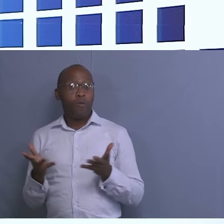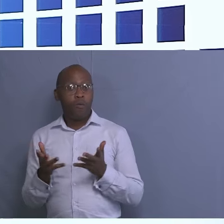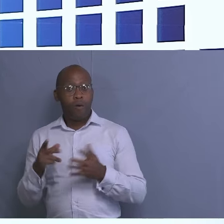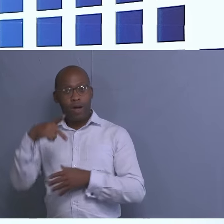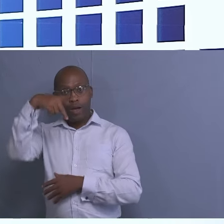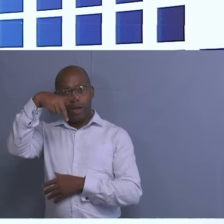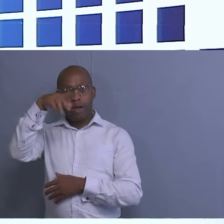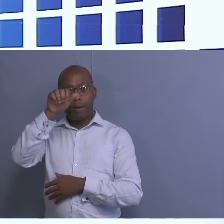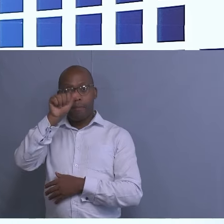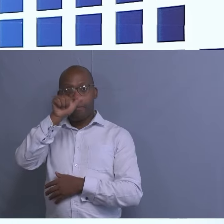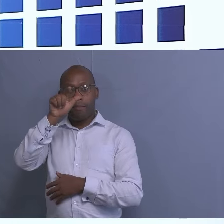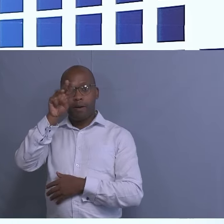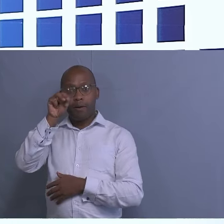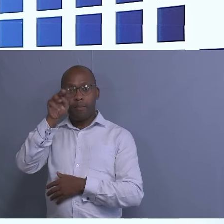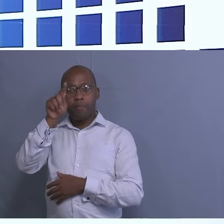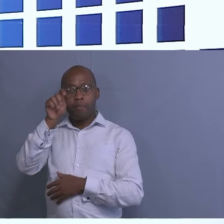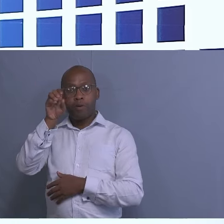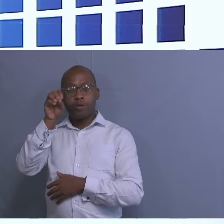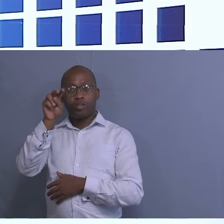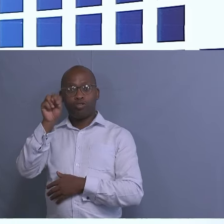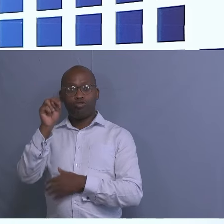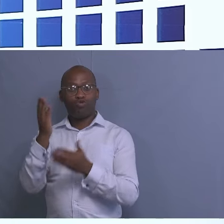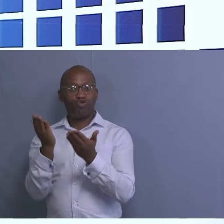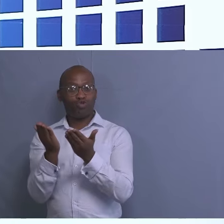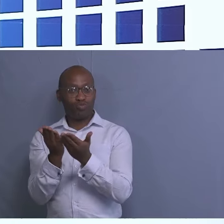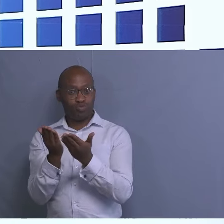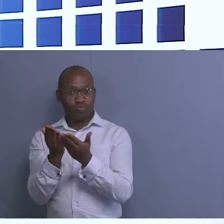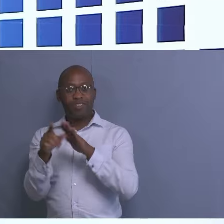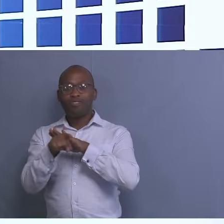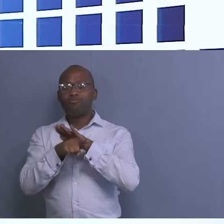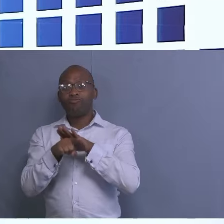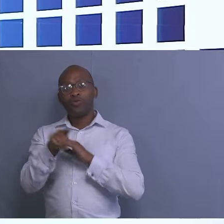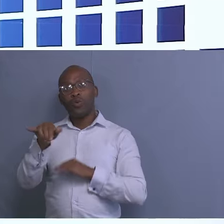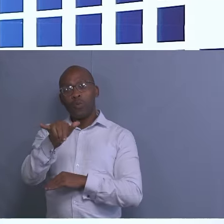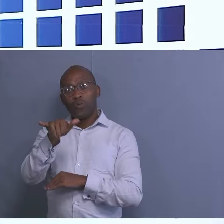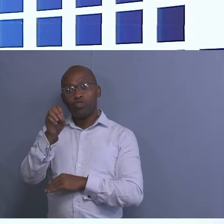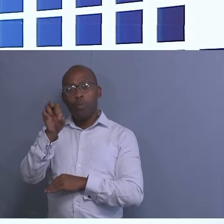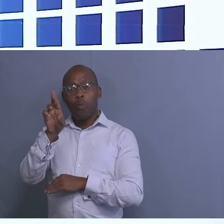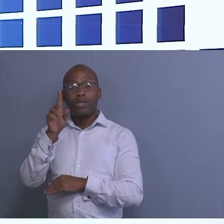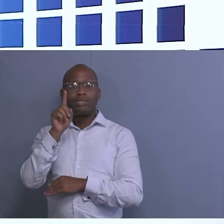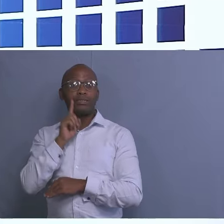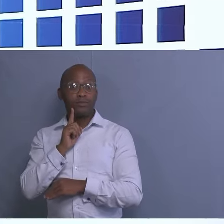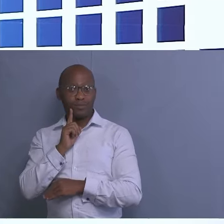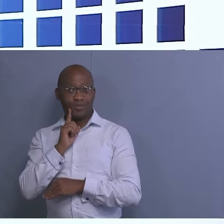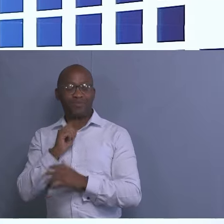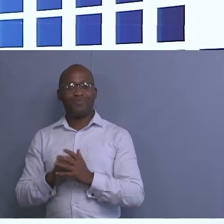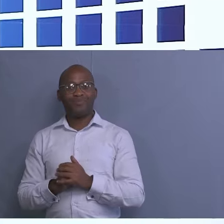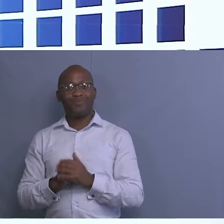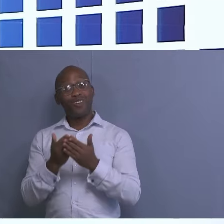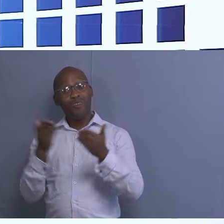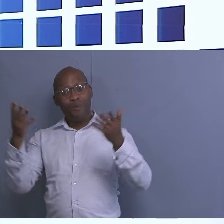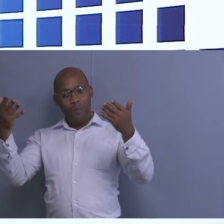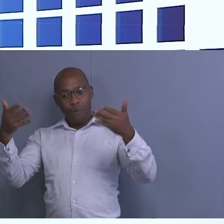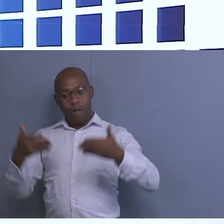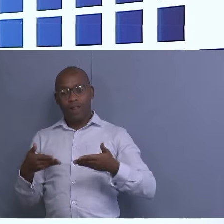OR Tambo district in the Eastern Cape. Welcome to the Eastern Cape province